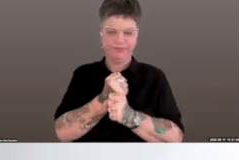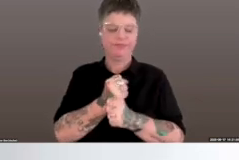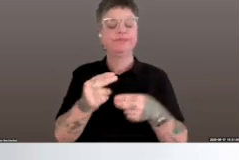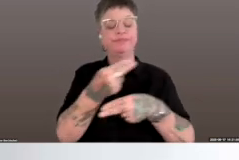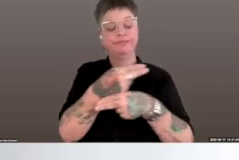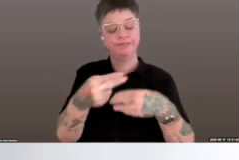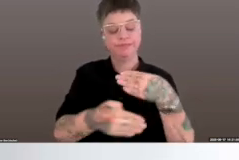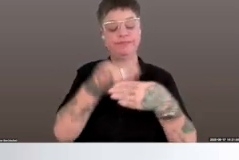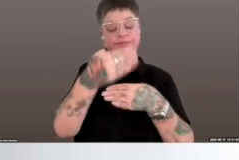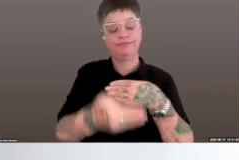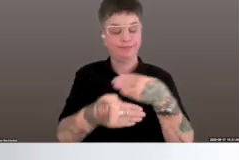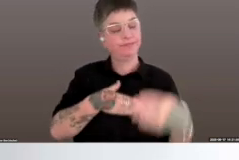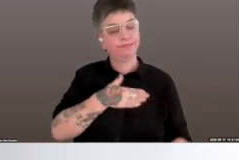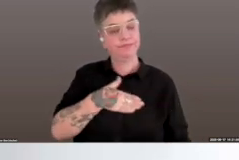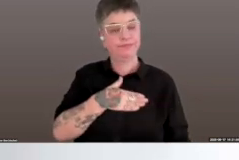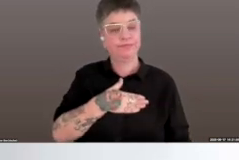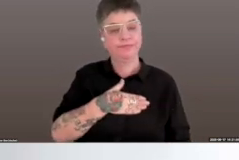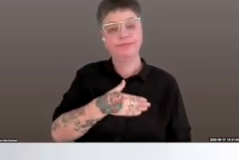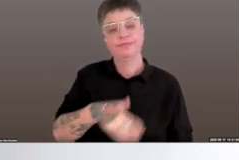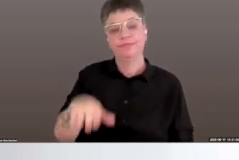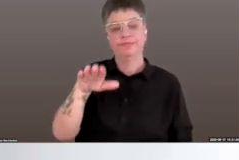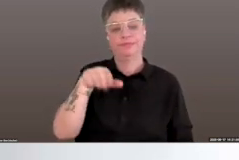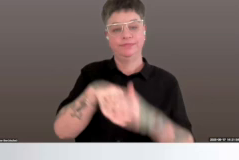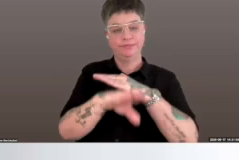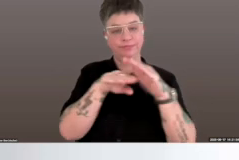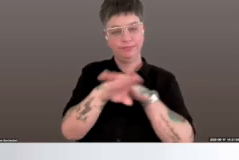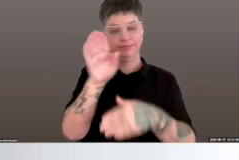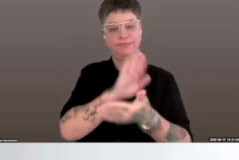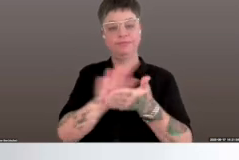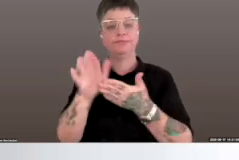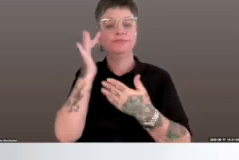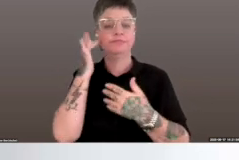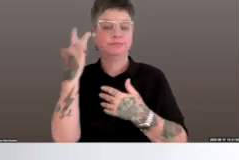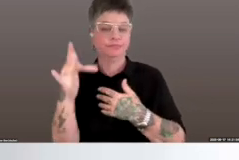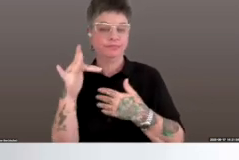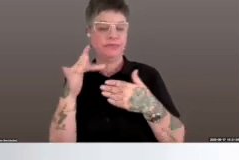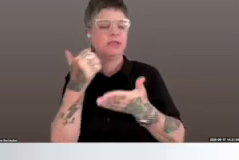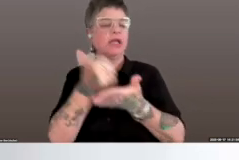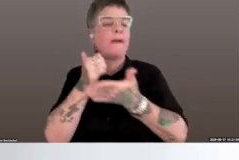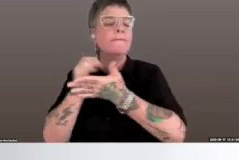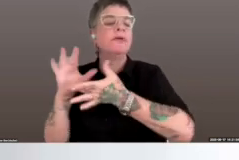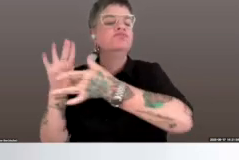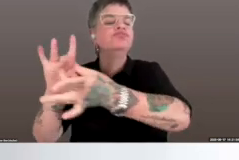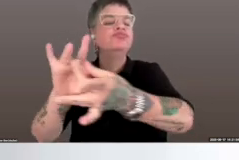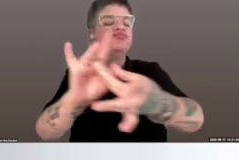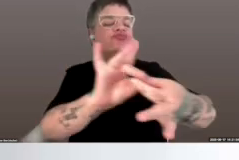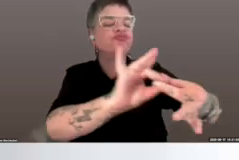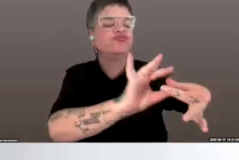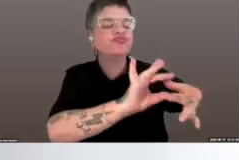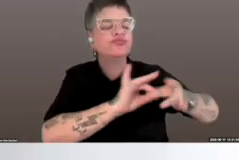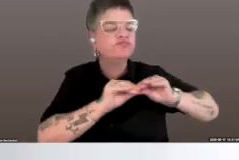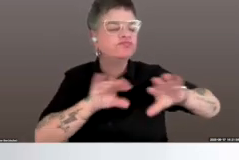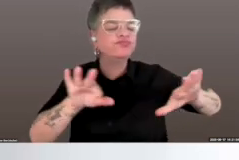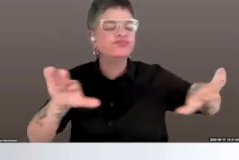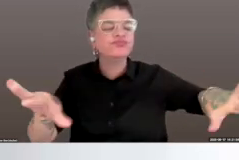Access Clean California helps to streamline access and coordinate outreach for clean transportation incentives in priority communities, with the goal to spread the